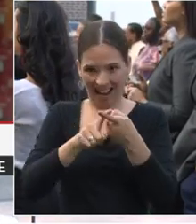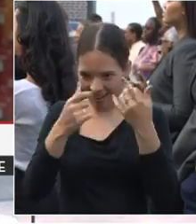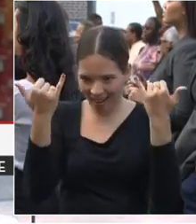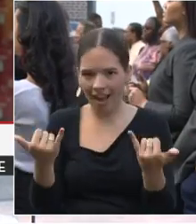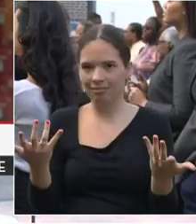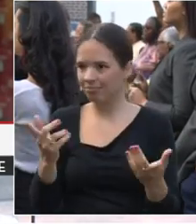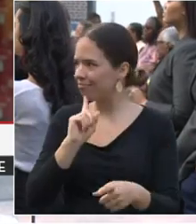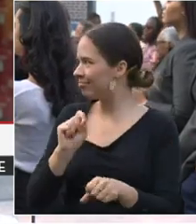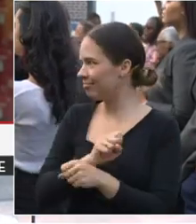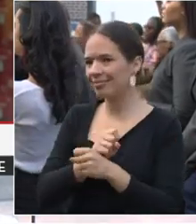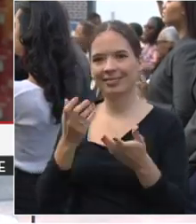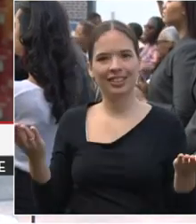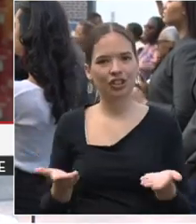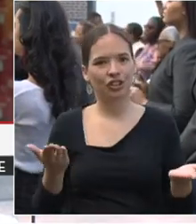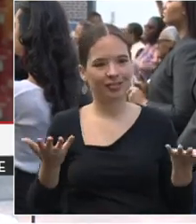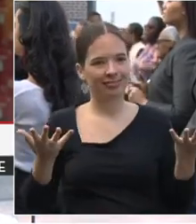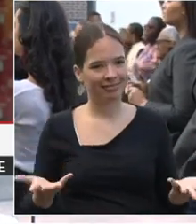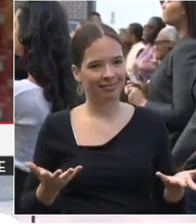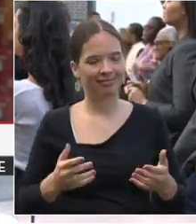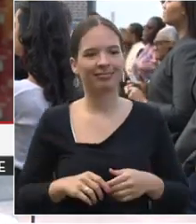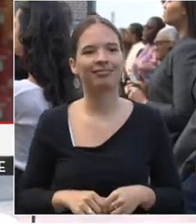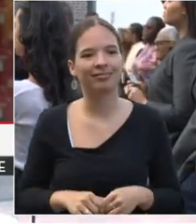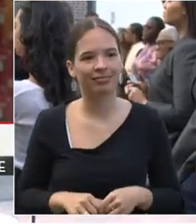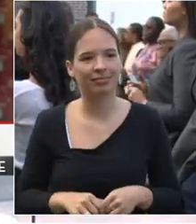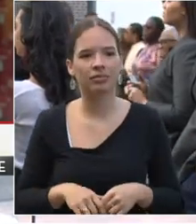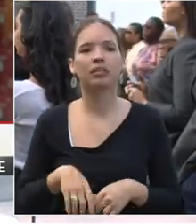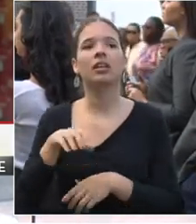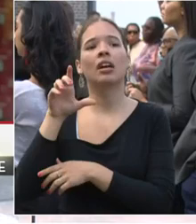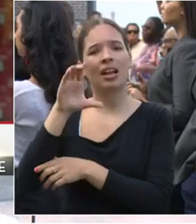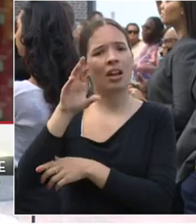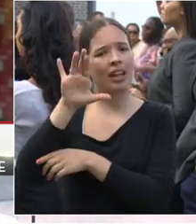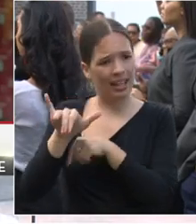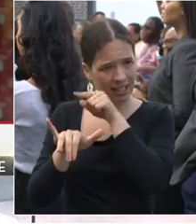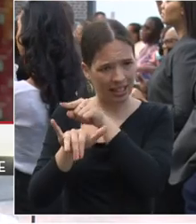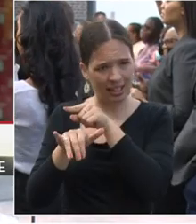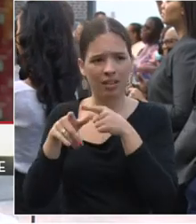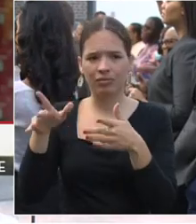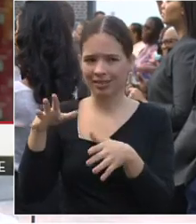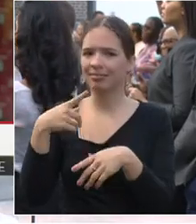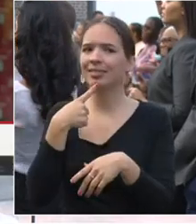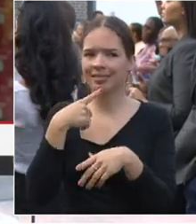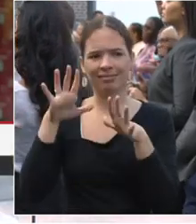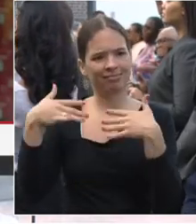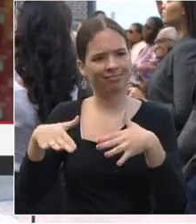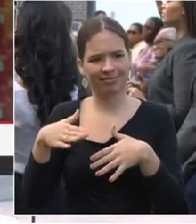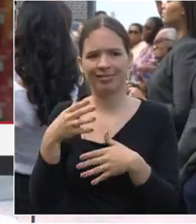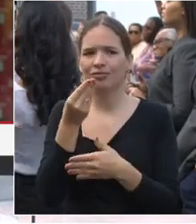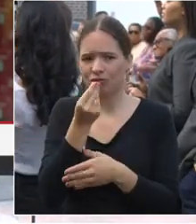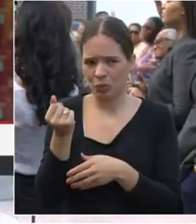You've heard from Carrie what we've been celebrating these last few months,